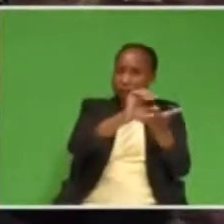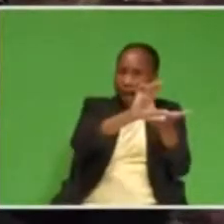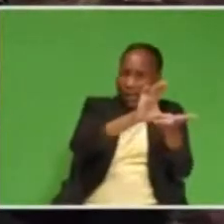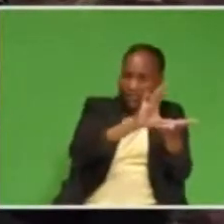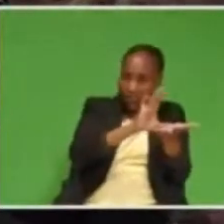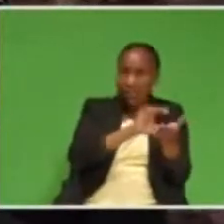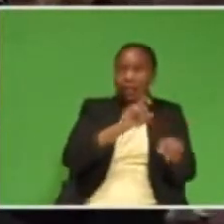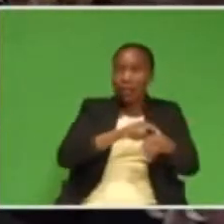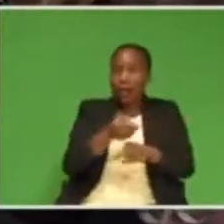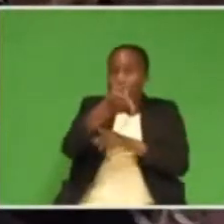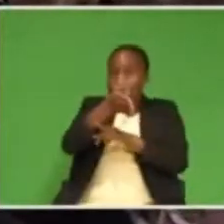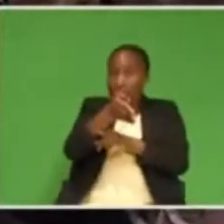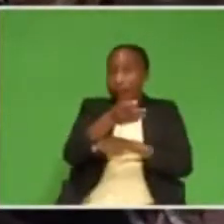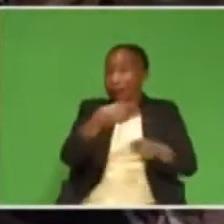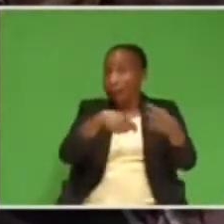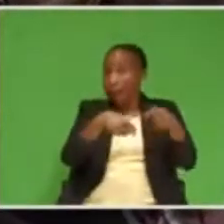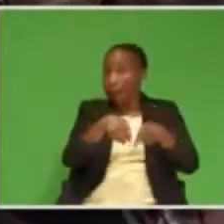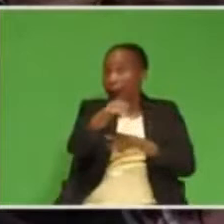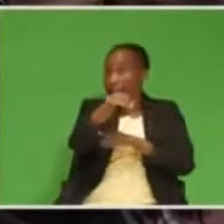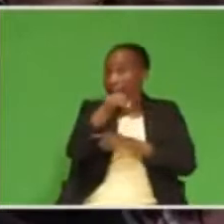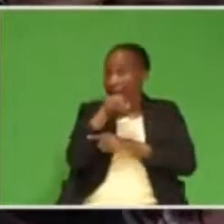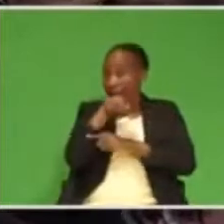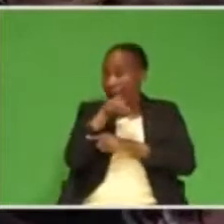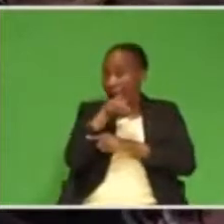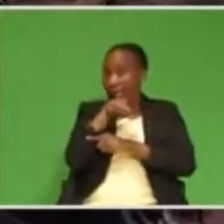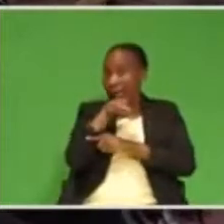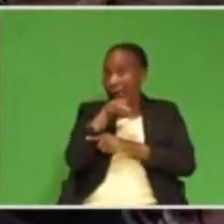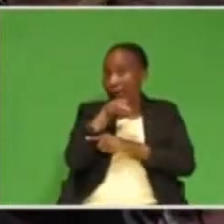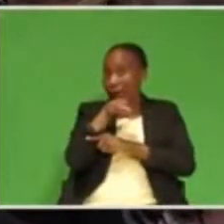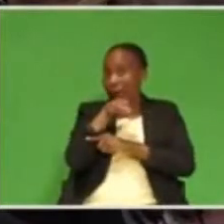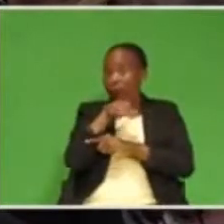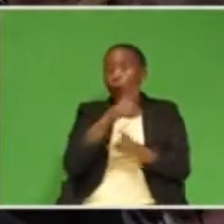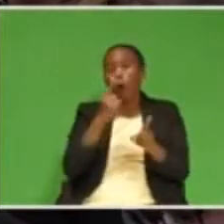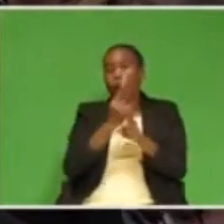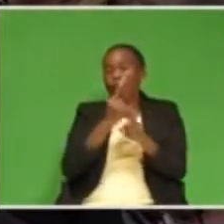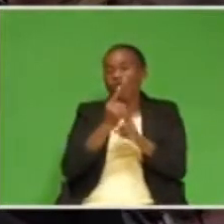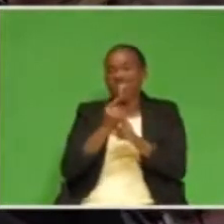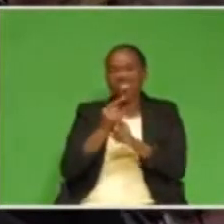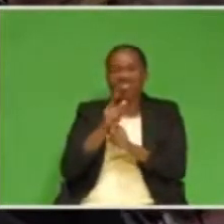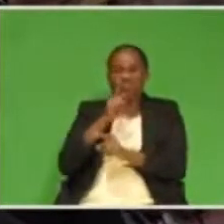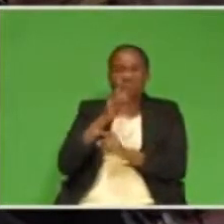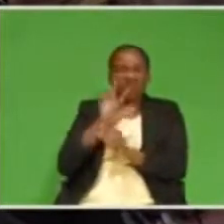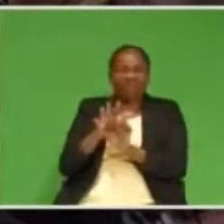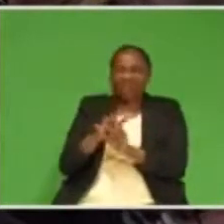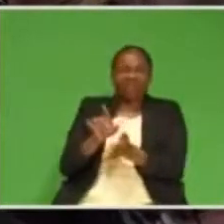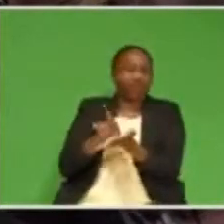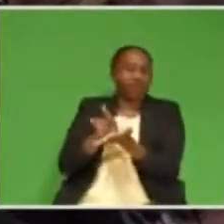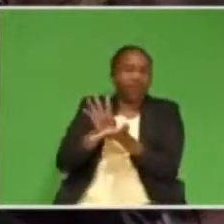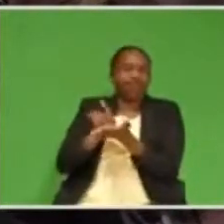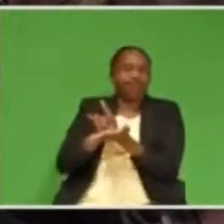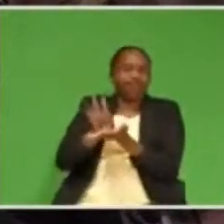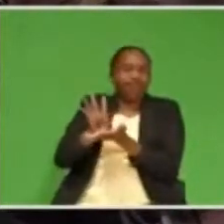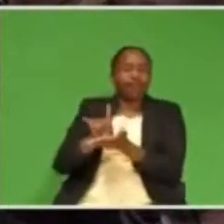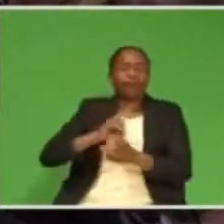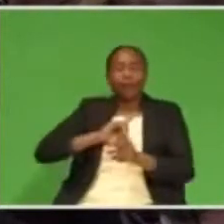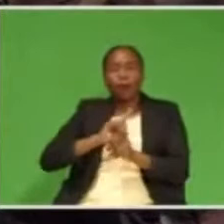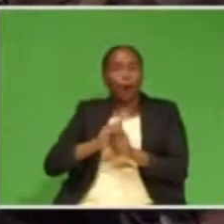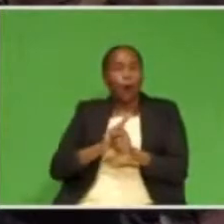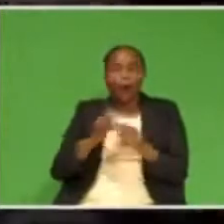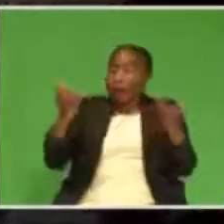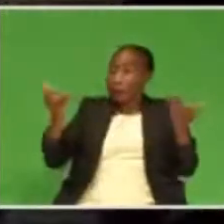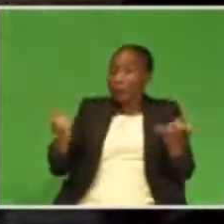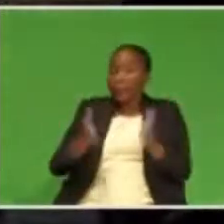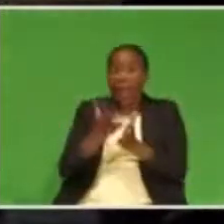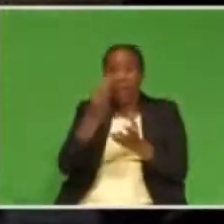commercial banks, they're always fobbed off, rejected, because they don't have